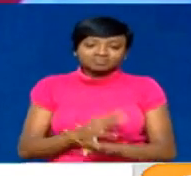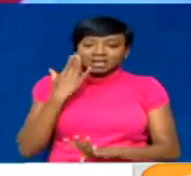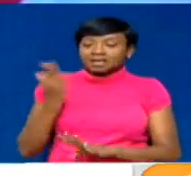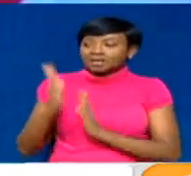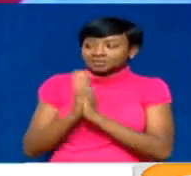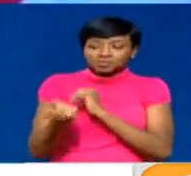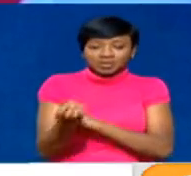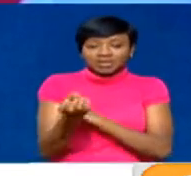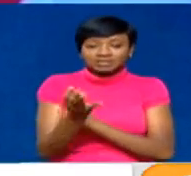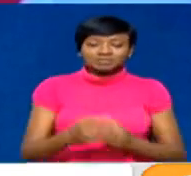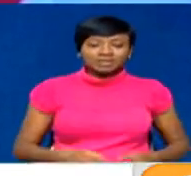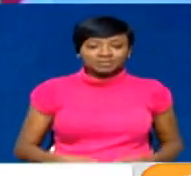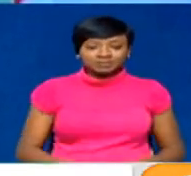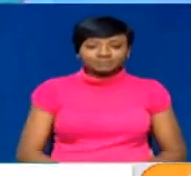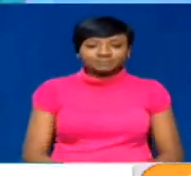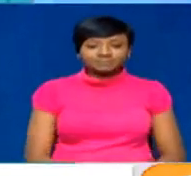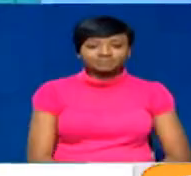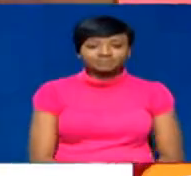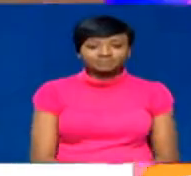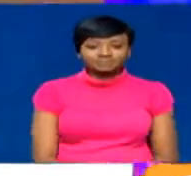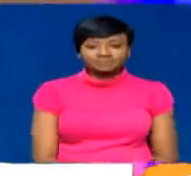agenda. Raquel Muigai reports.